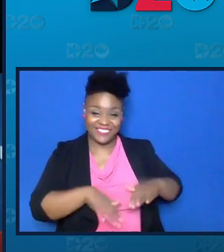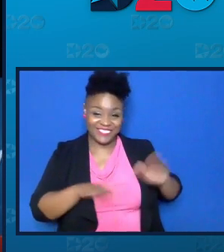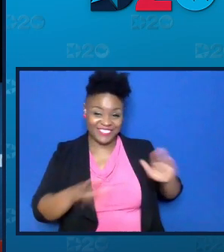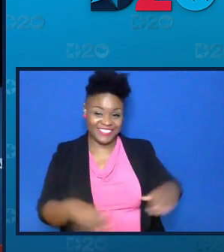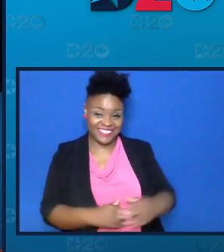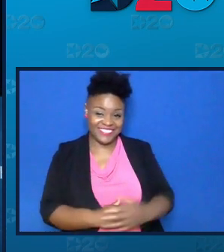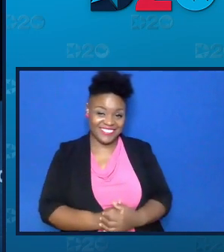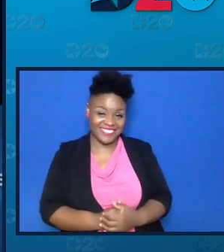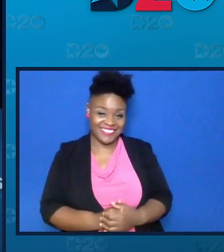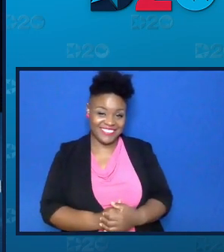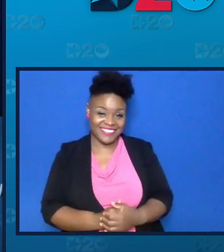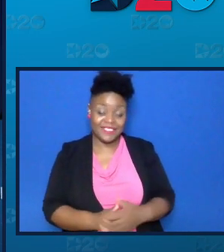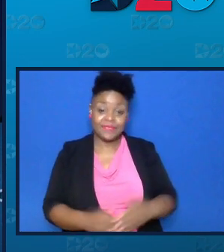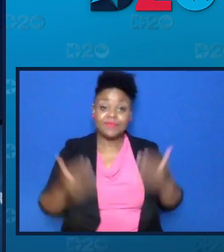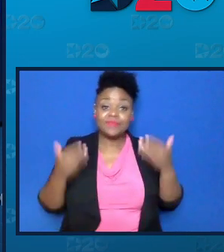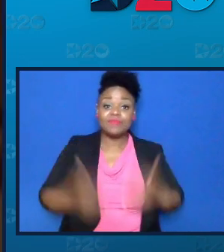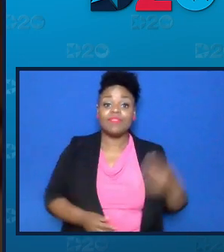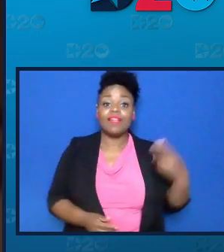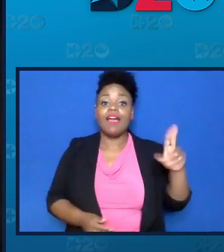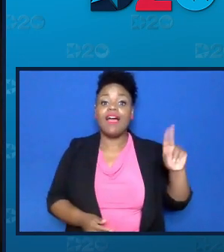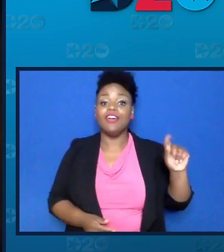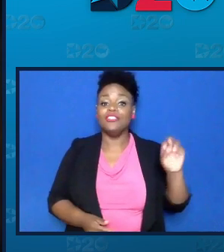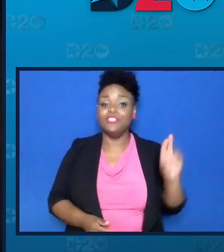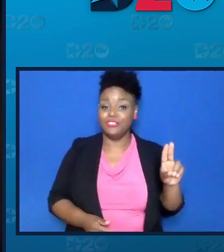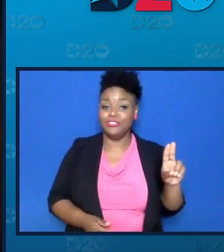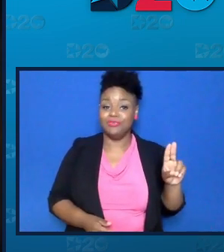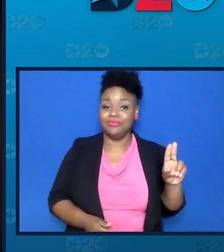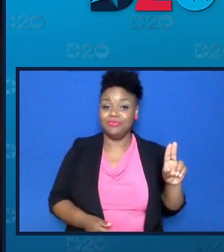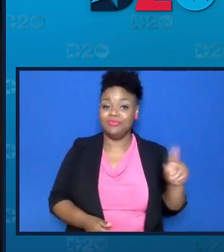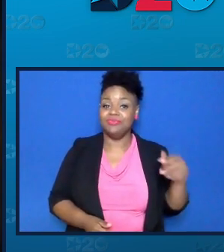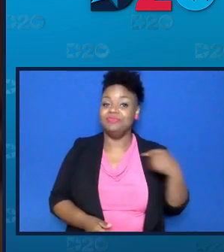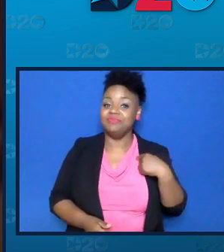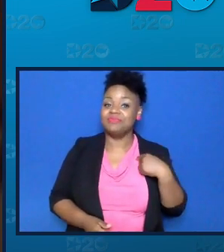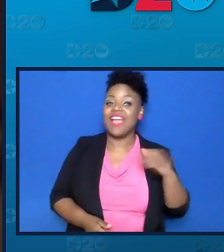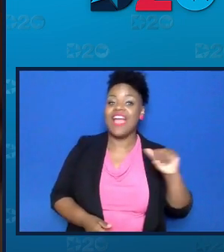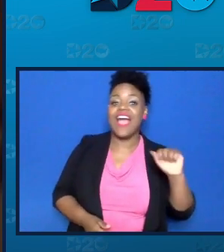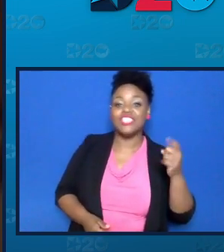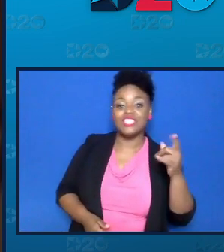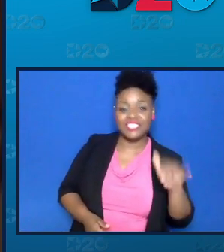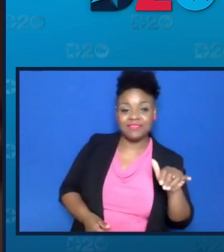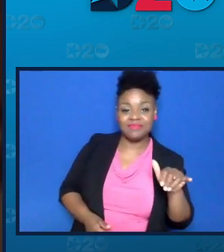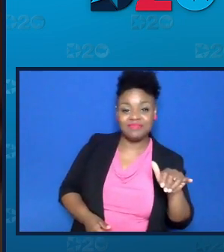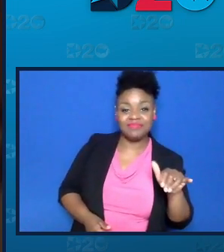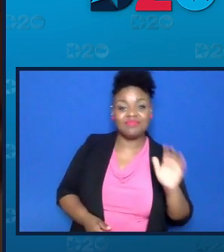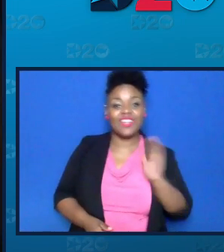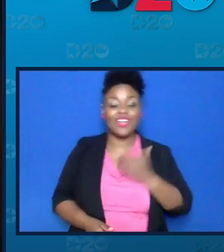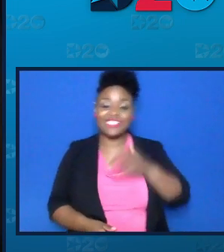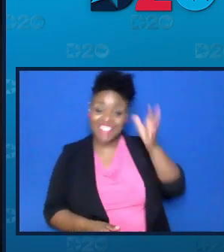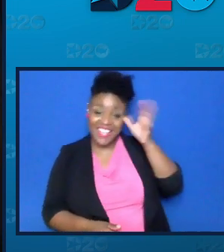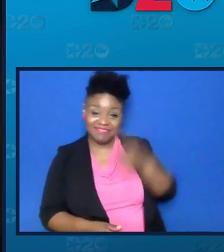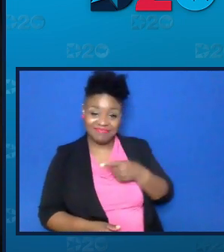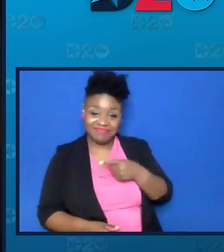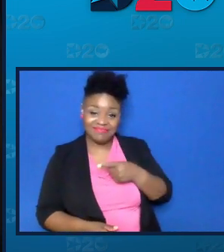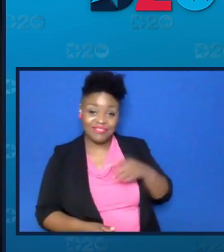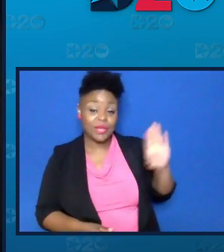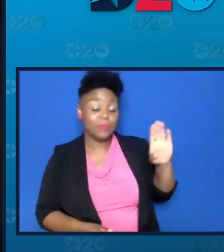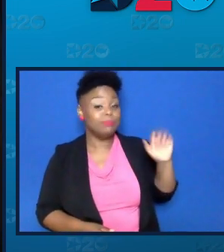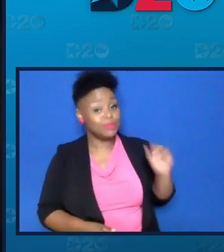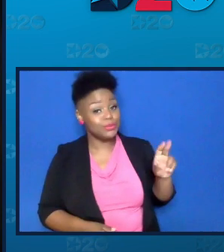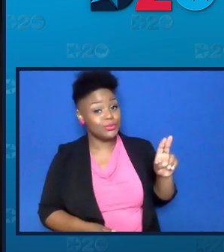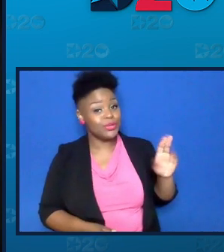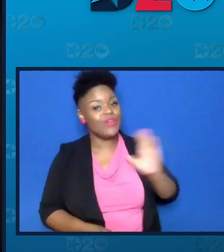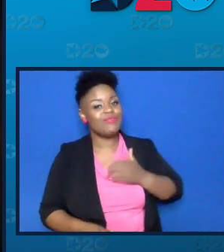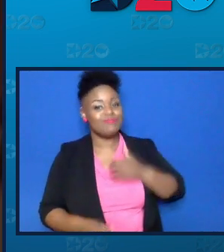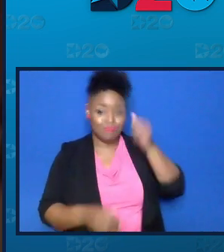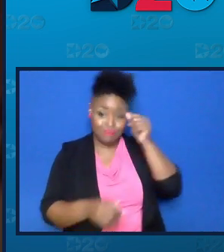I'm Hunter Biden. And I'm Ashley Biden. Joe Biden is our dad. And Beau is our brother. We want to tell you what kind of president our